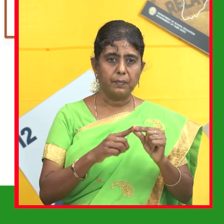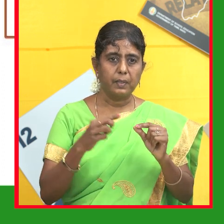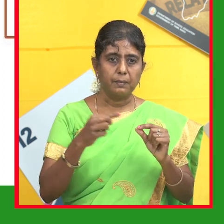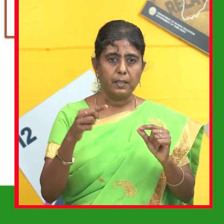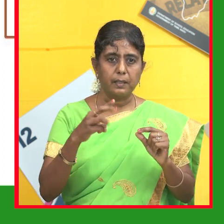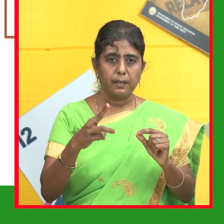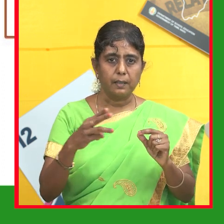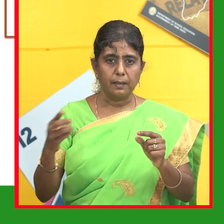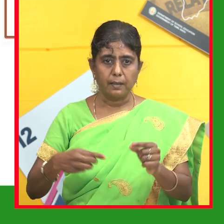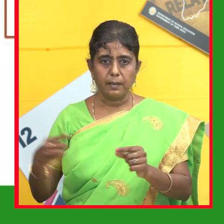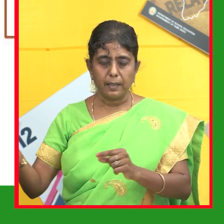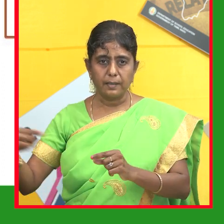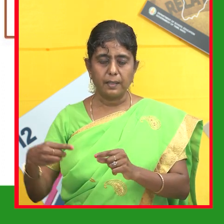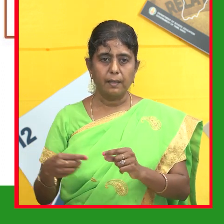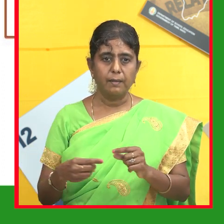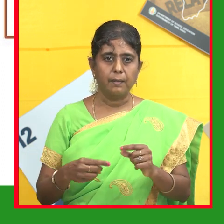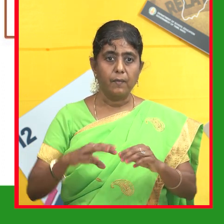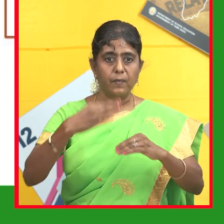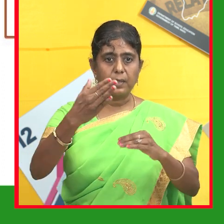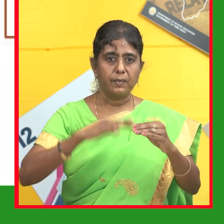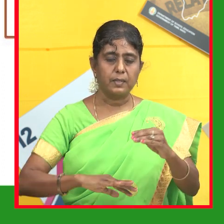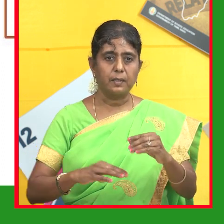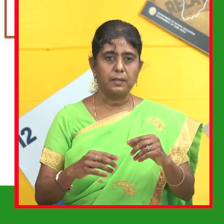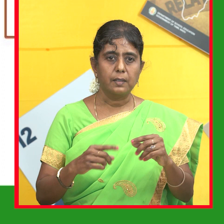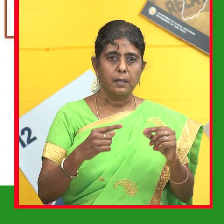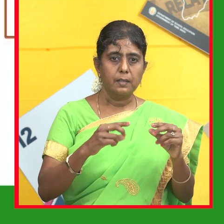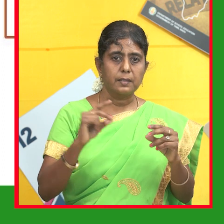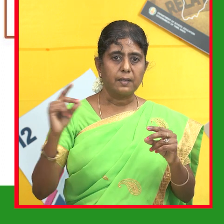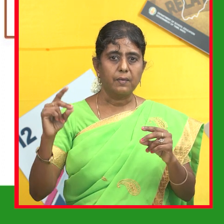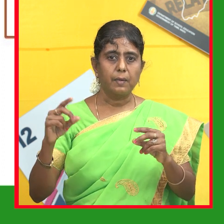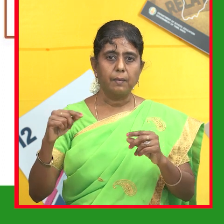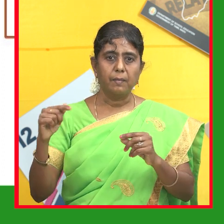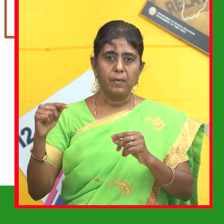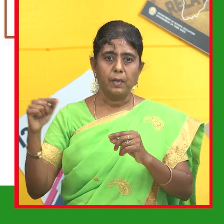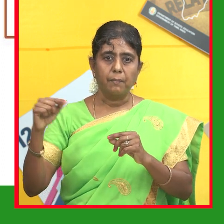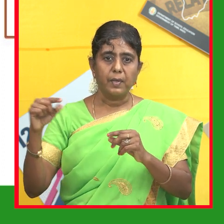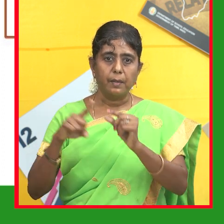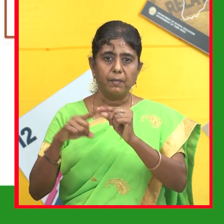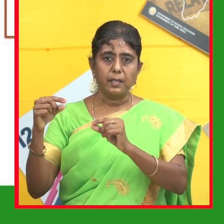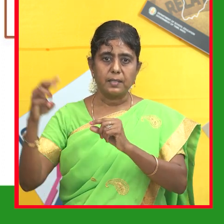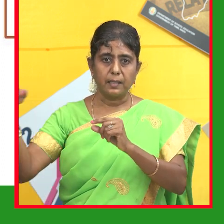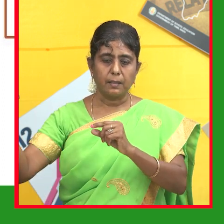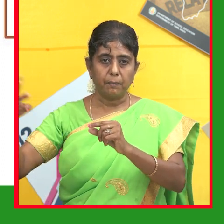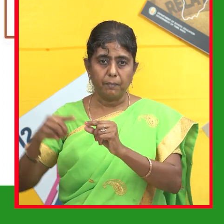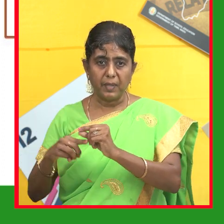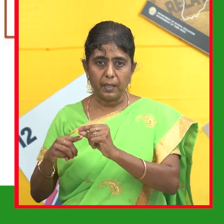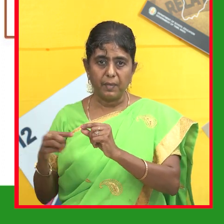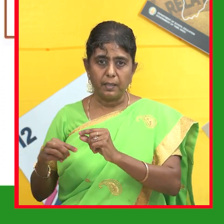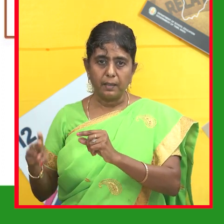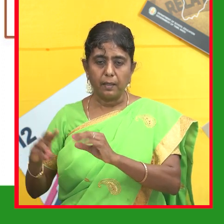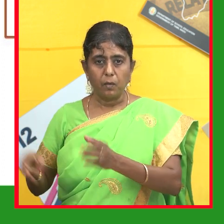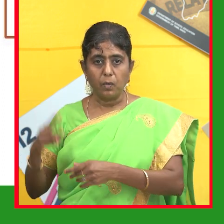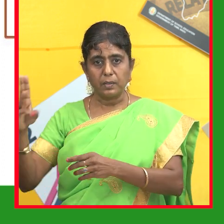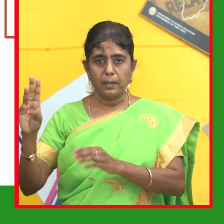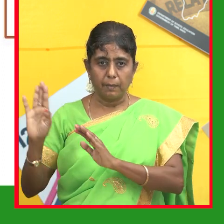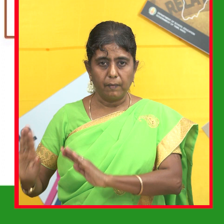p minus 7, p minus 7 we can cancel in the first fraction. In the second fraction, p minus 3 and the p minus 3 whole square, 1 p minus